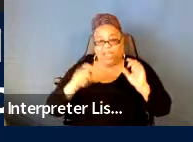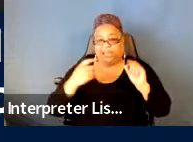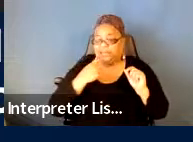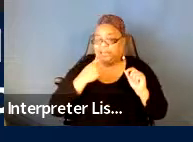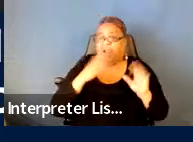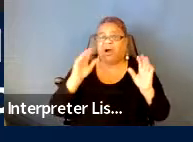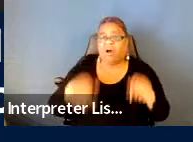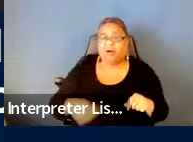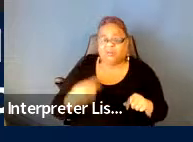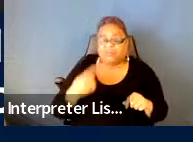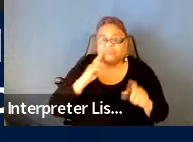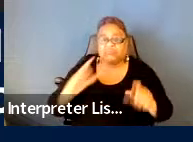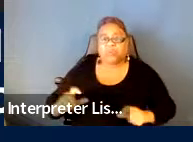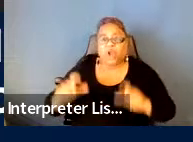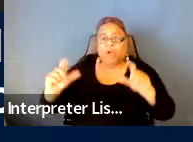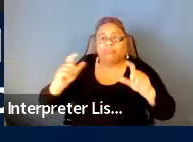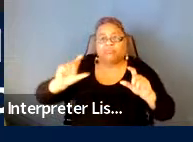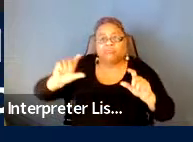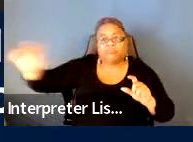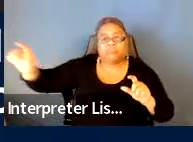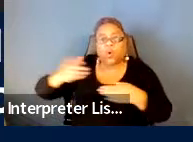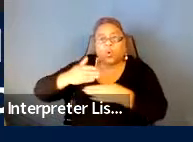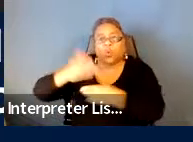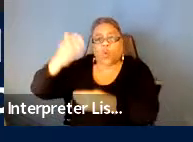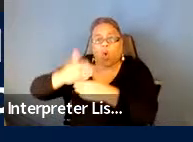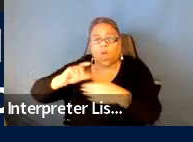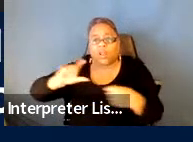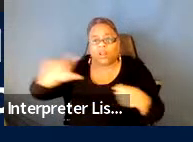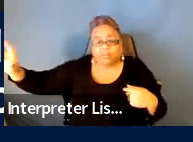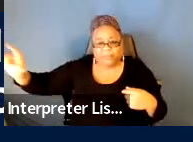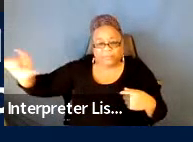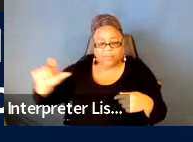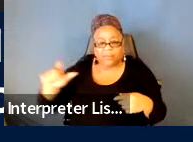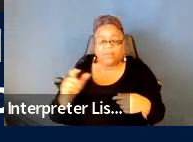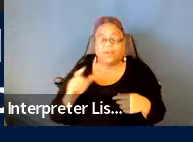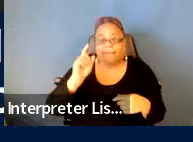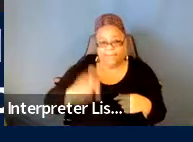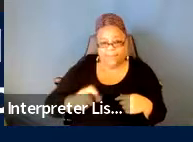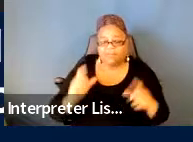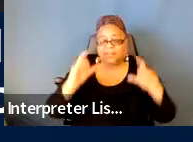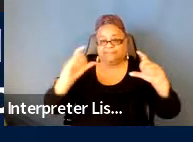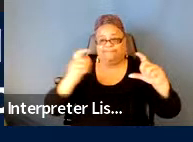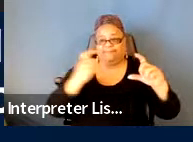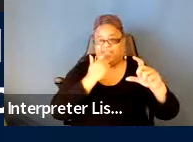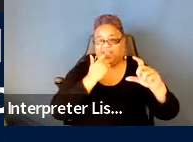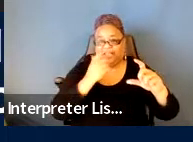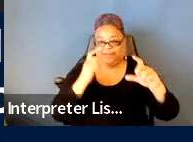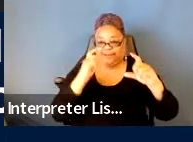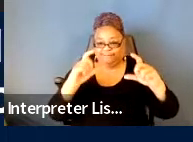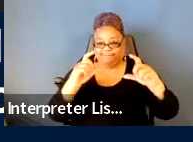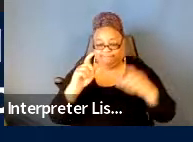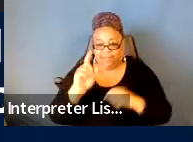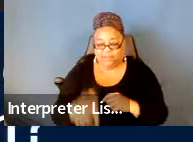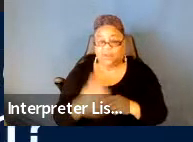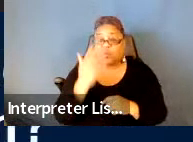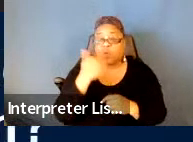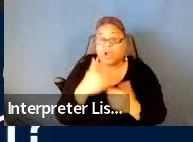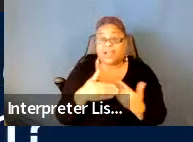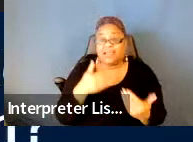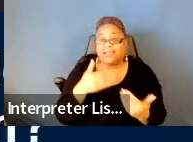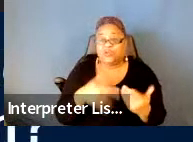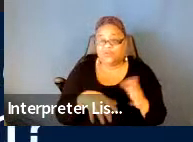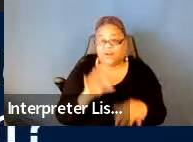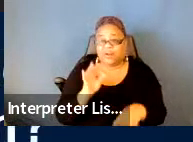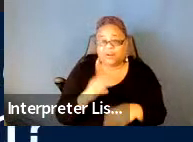they wouldn't necessarily know what it was serving. The sign must be mounted on that glass partition. Next slide, slide